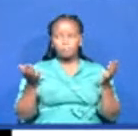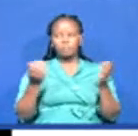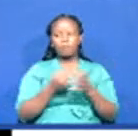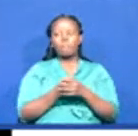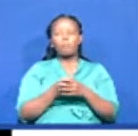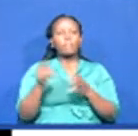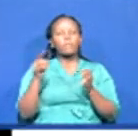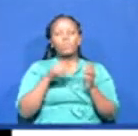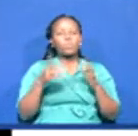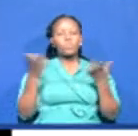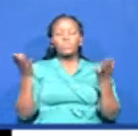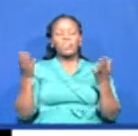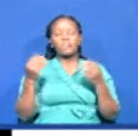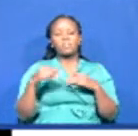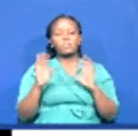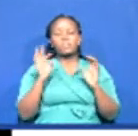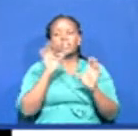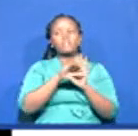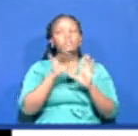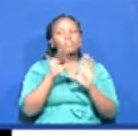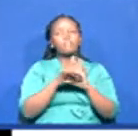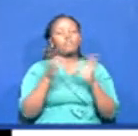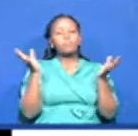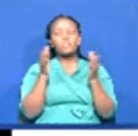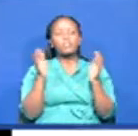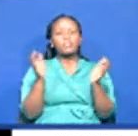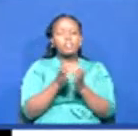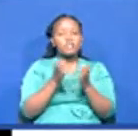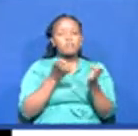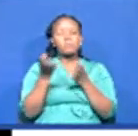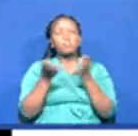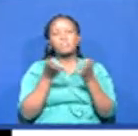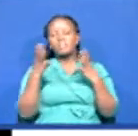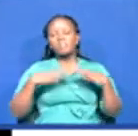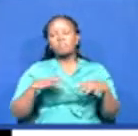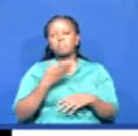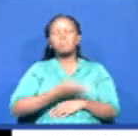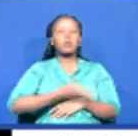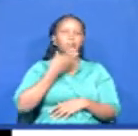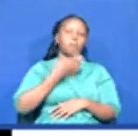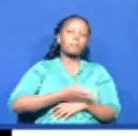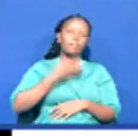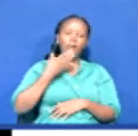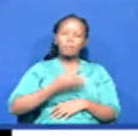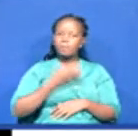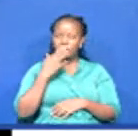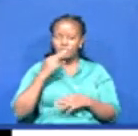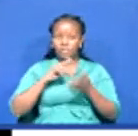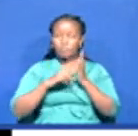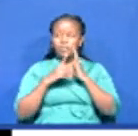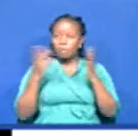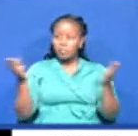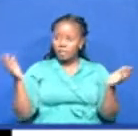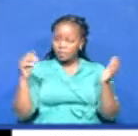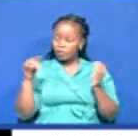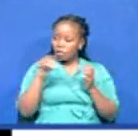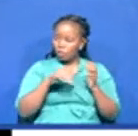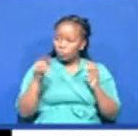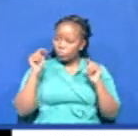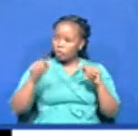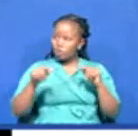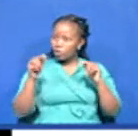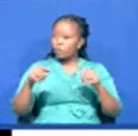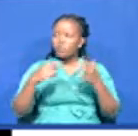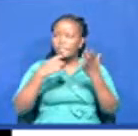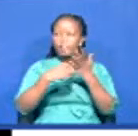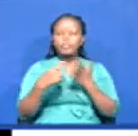tunapoteza kura, the small traders are upset. So what we were discussing, in fact, actually today with Mr. Musiambo, is how